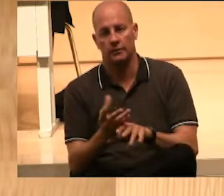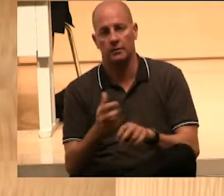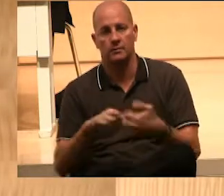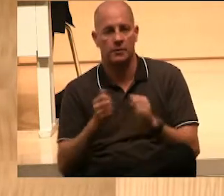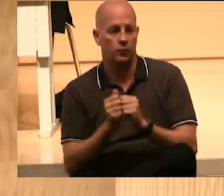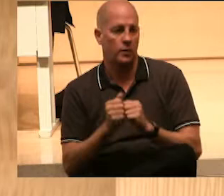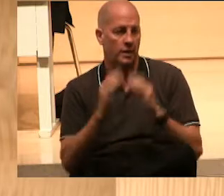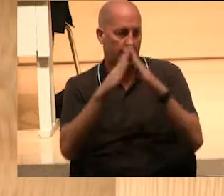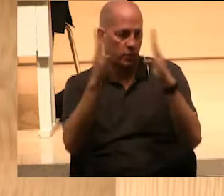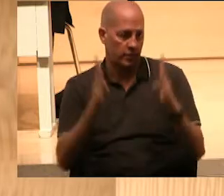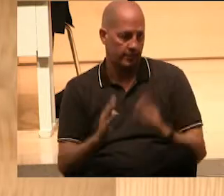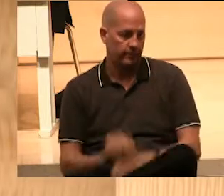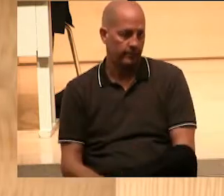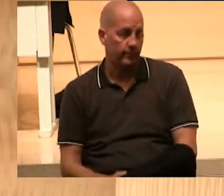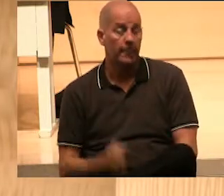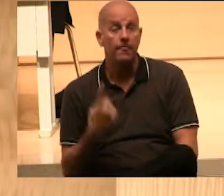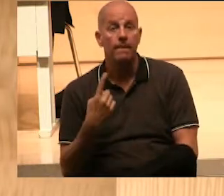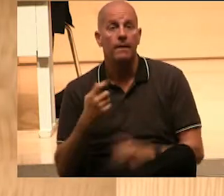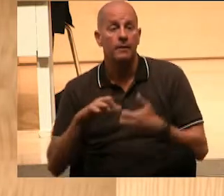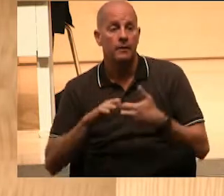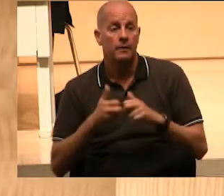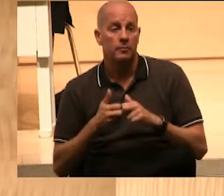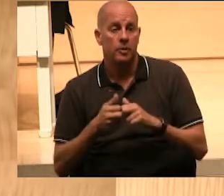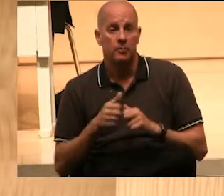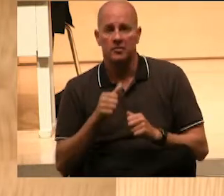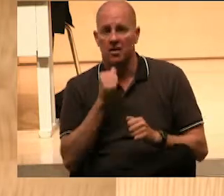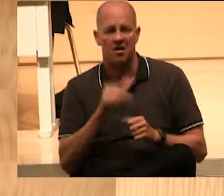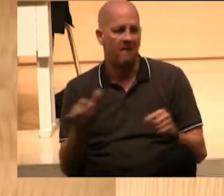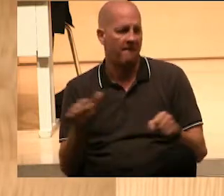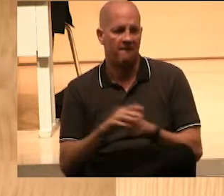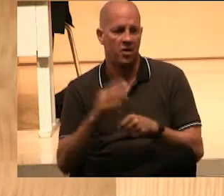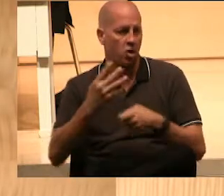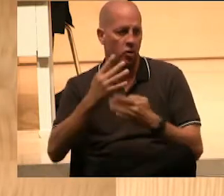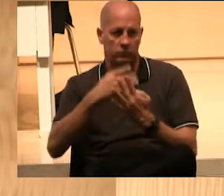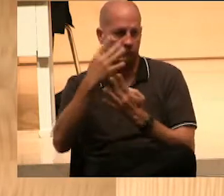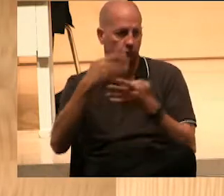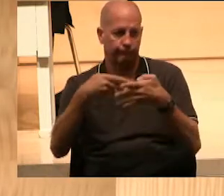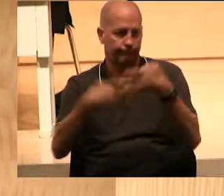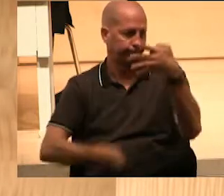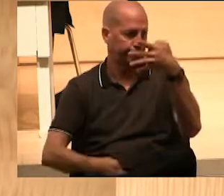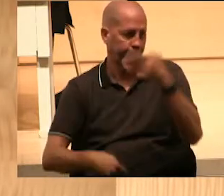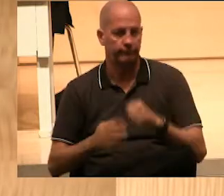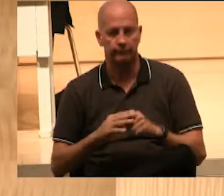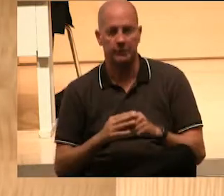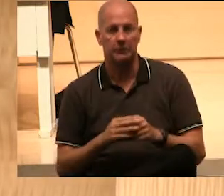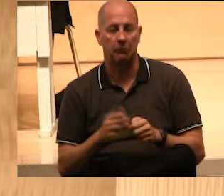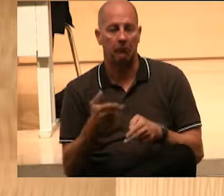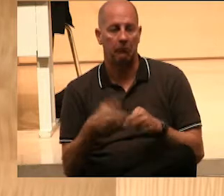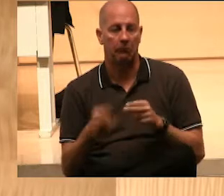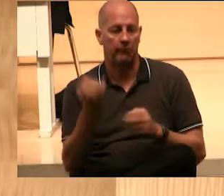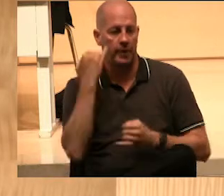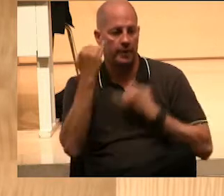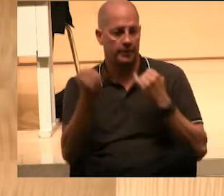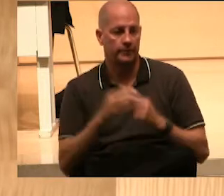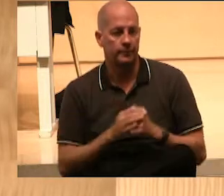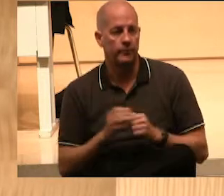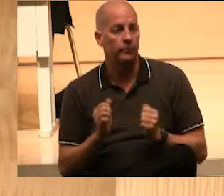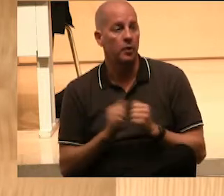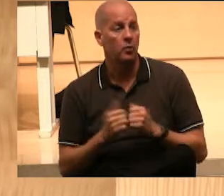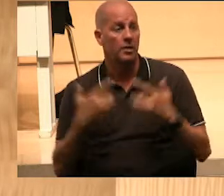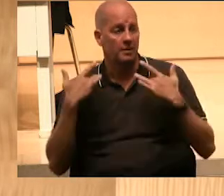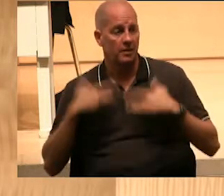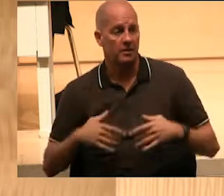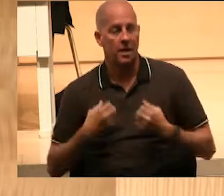these problems it's not an exhaustive list, but just to give you an idea. So with depression, there are many